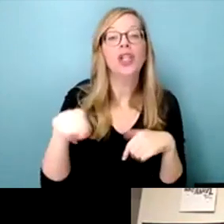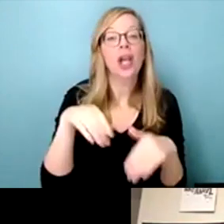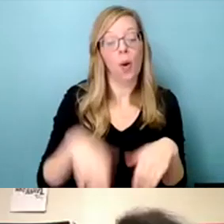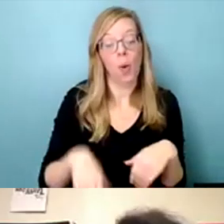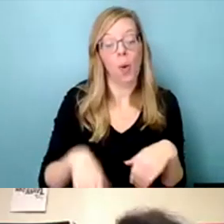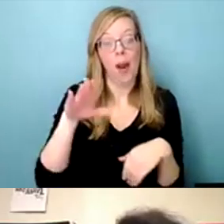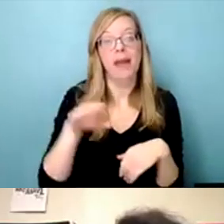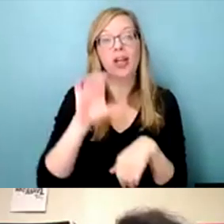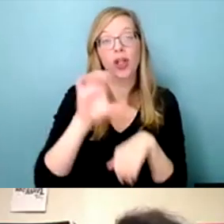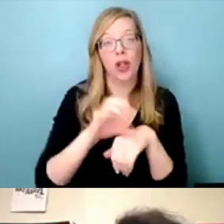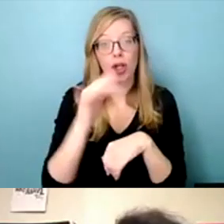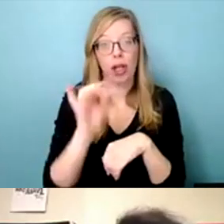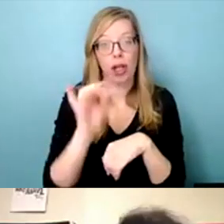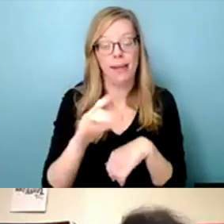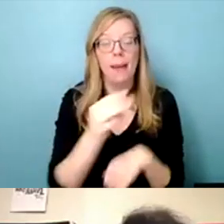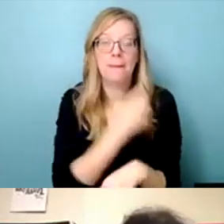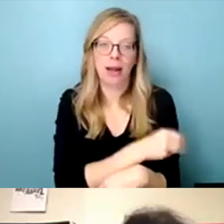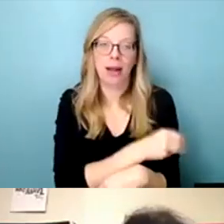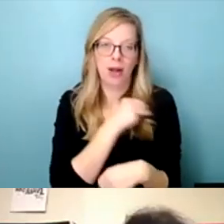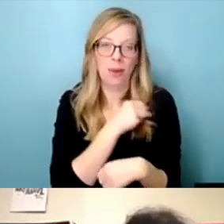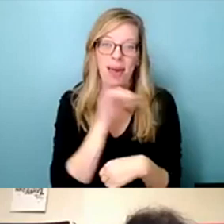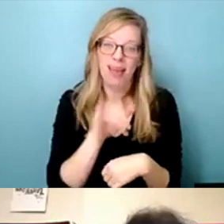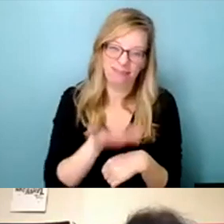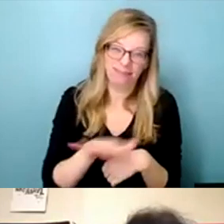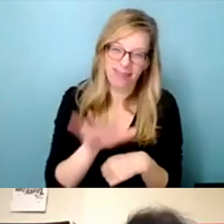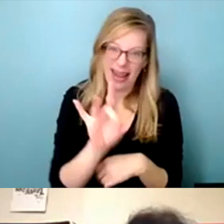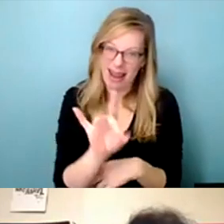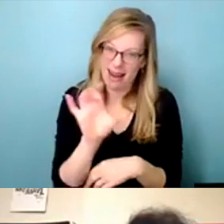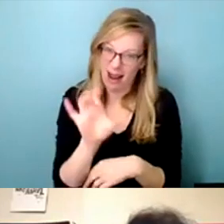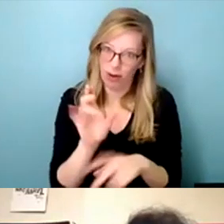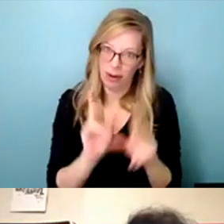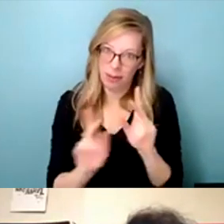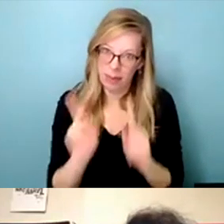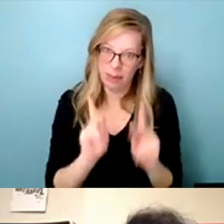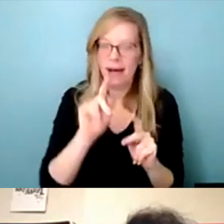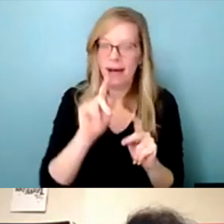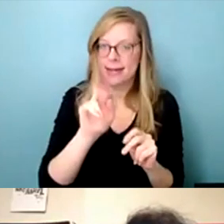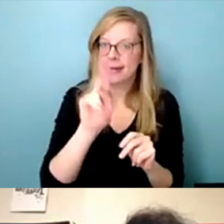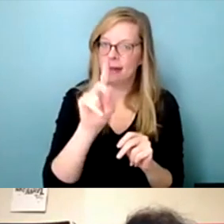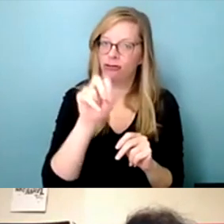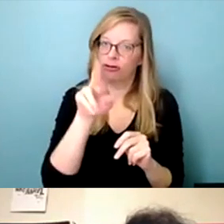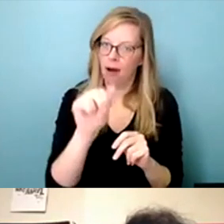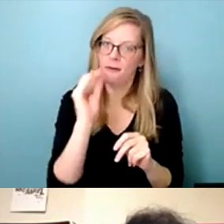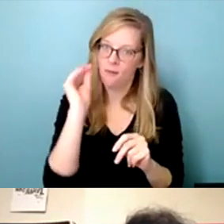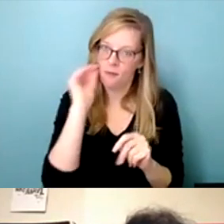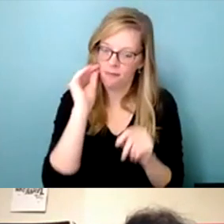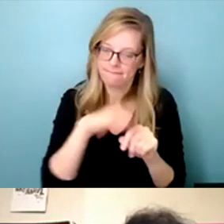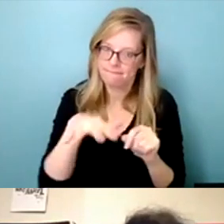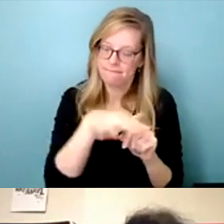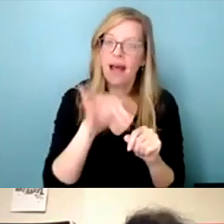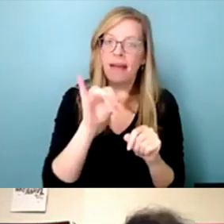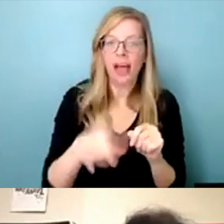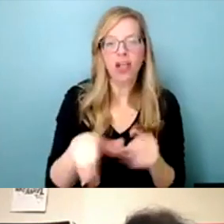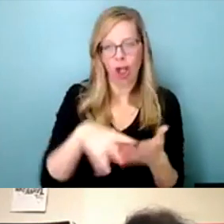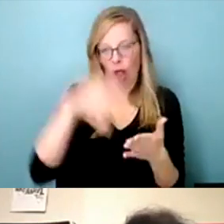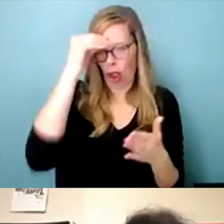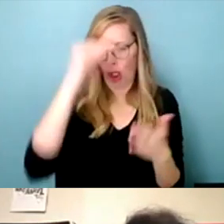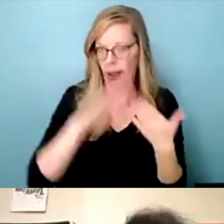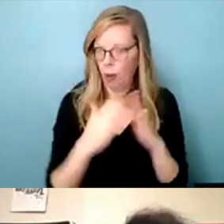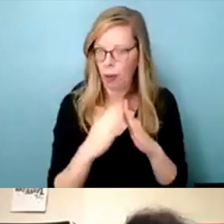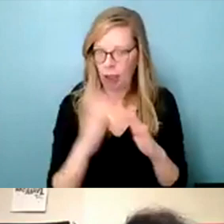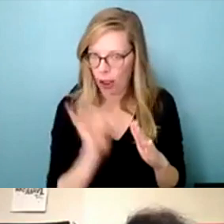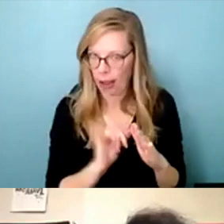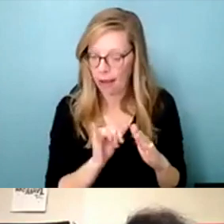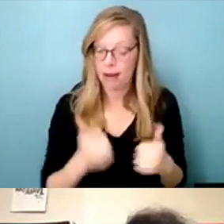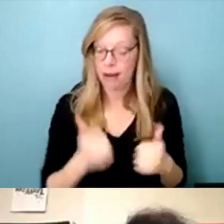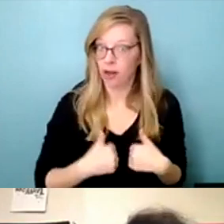a remote, tender-bearing community of 800 people. In this environment, she learned what it meant to be part of a community. In order to survive, it was